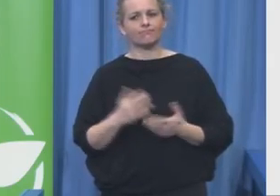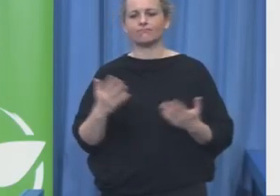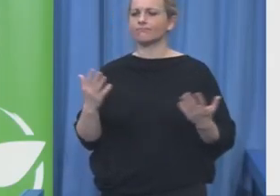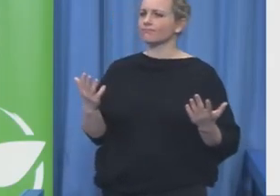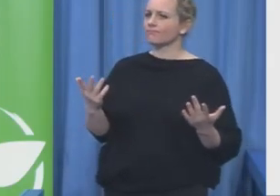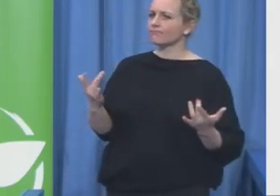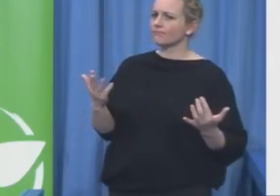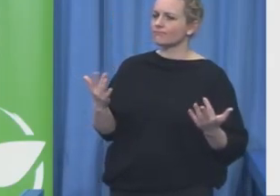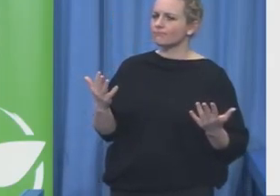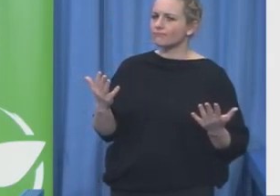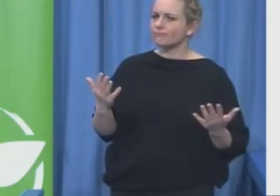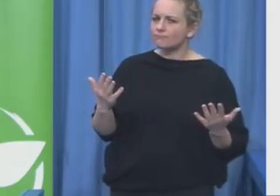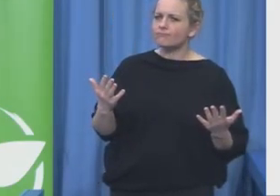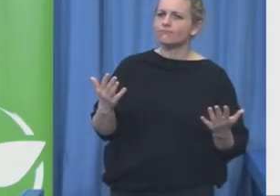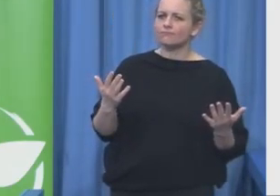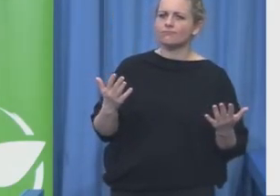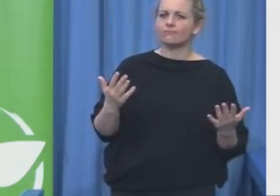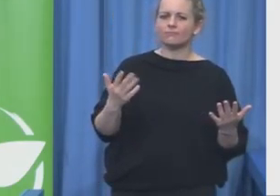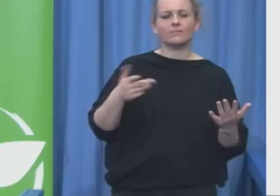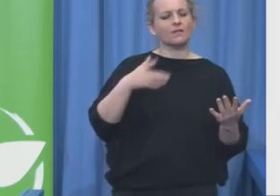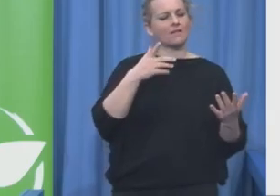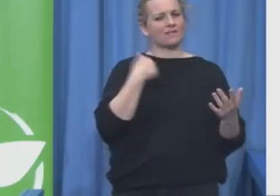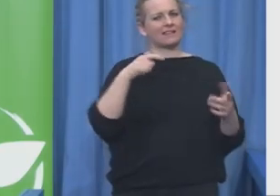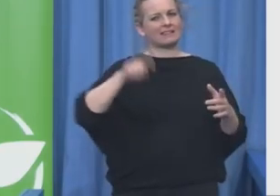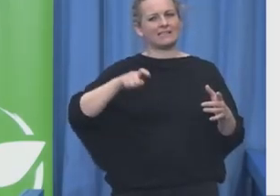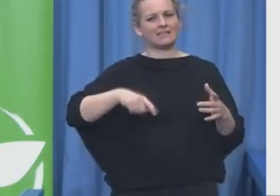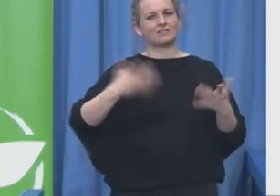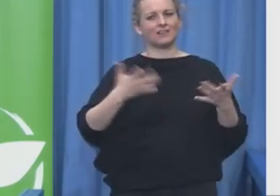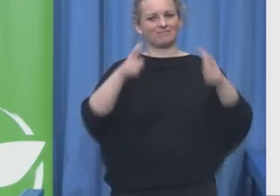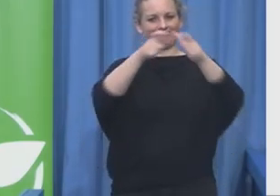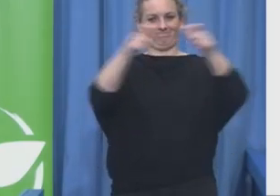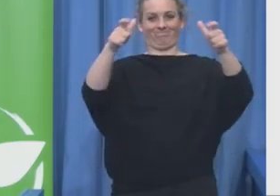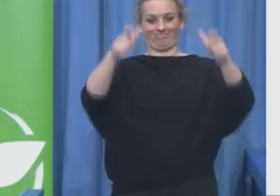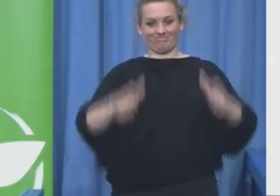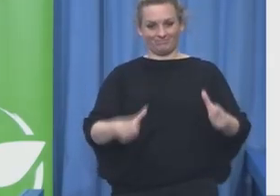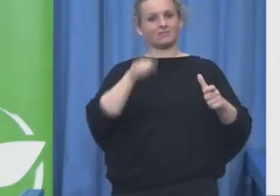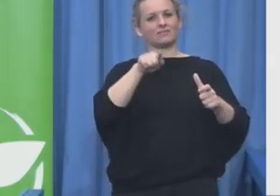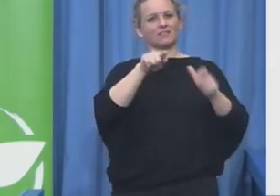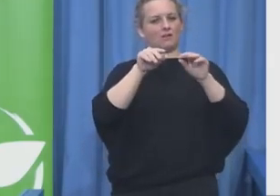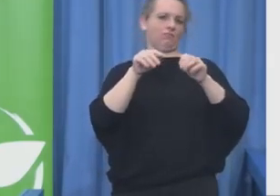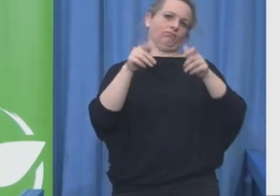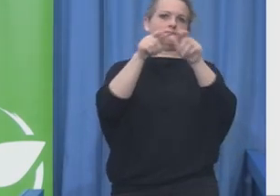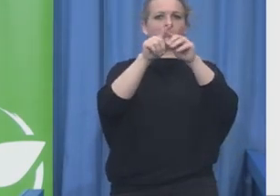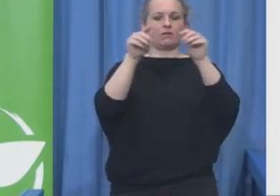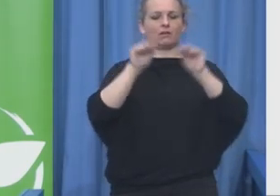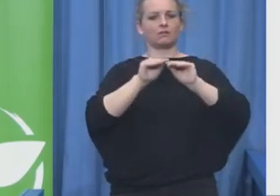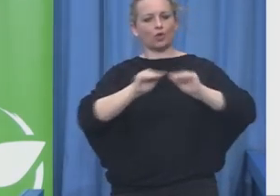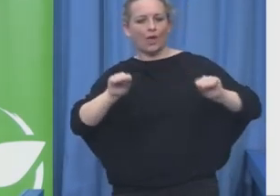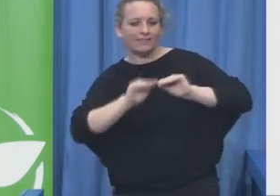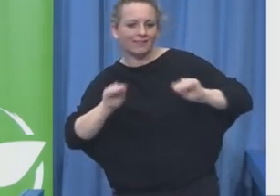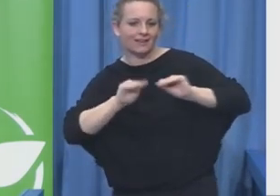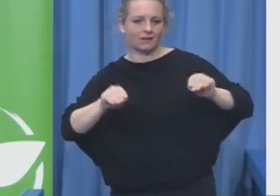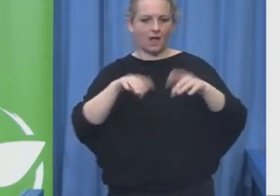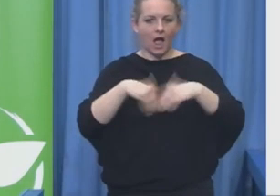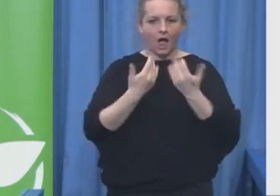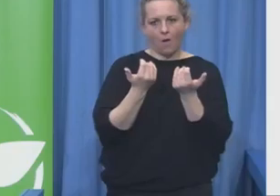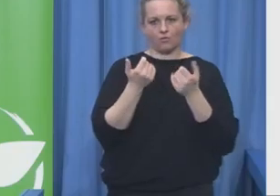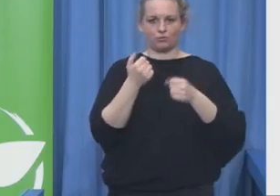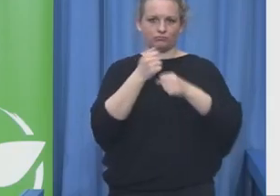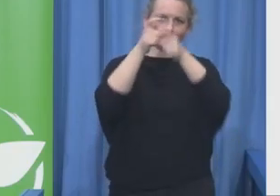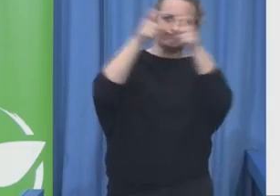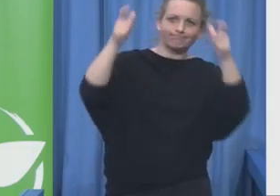center, for instance, to overcome attitudinal barriers or accessibility barriers. And